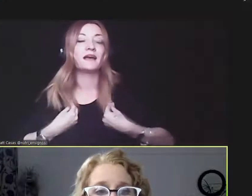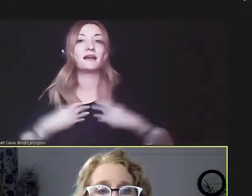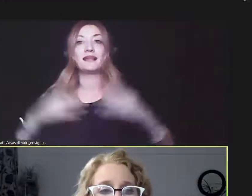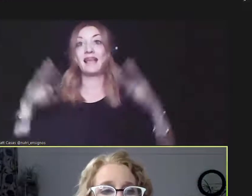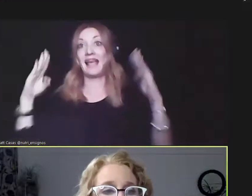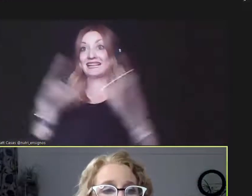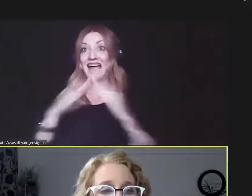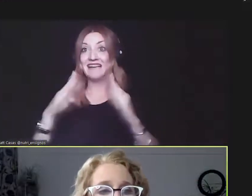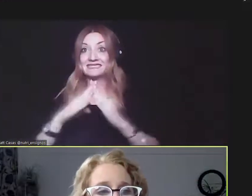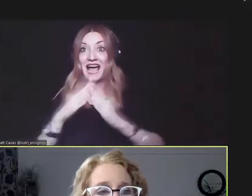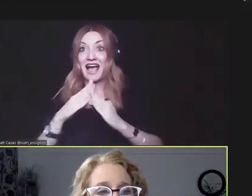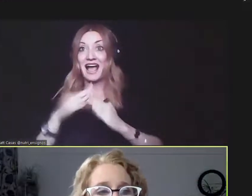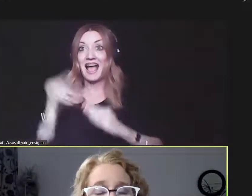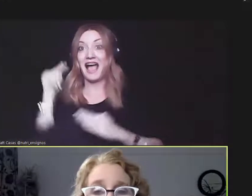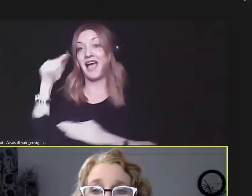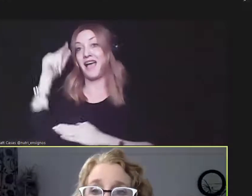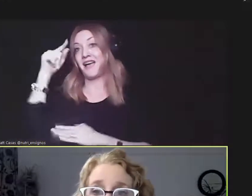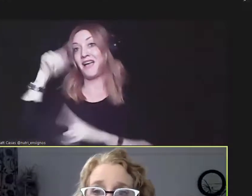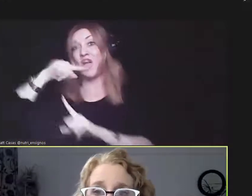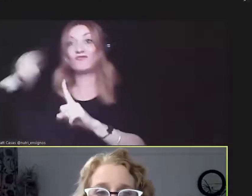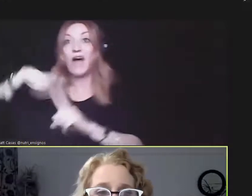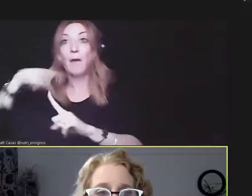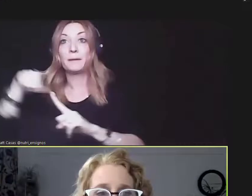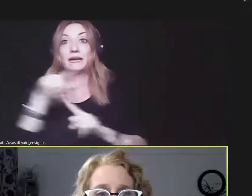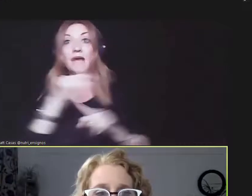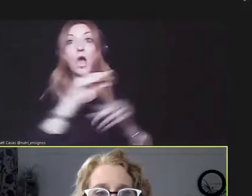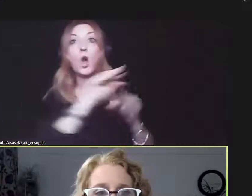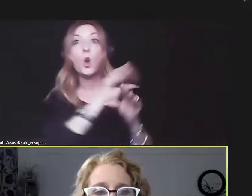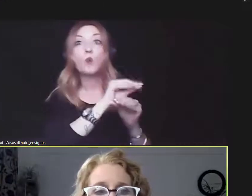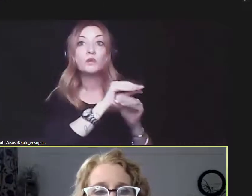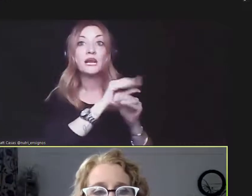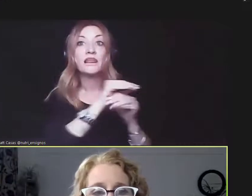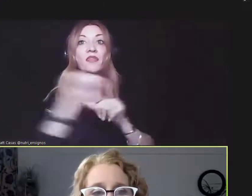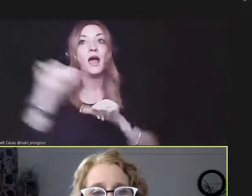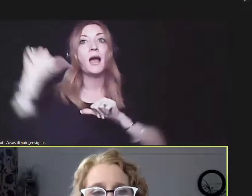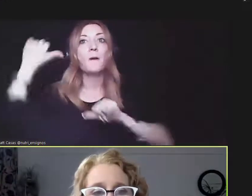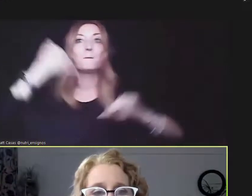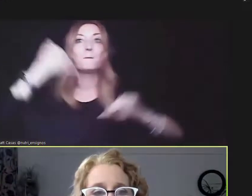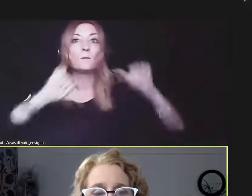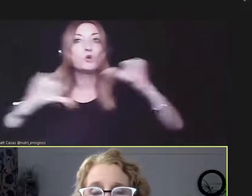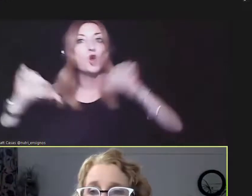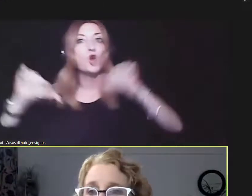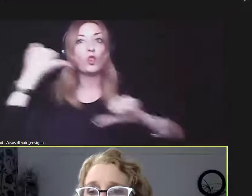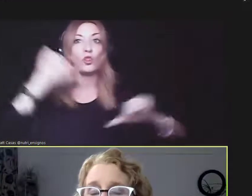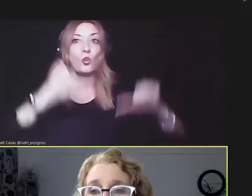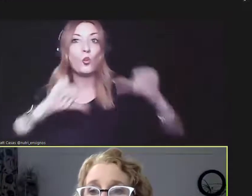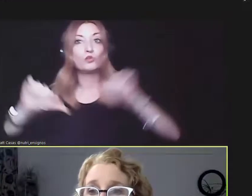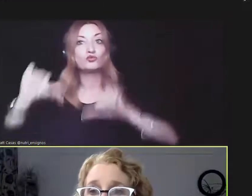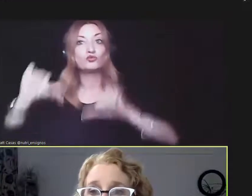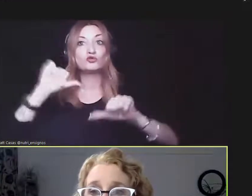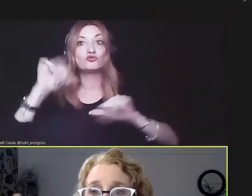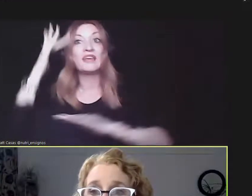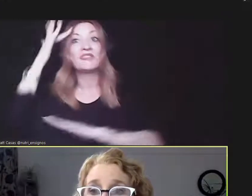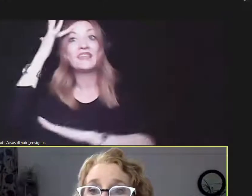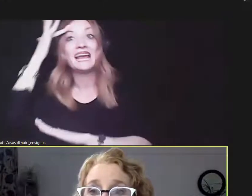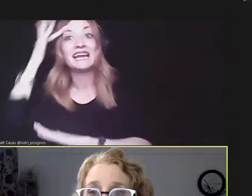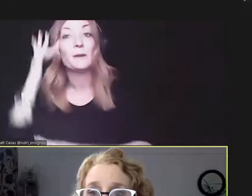week, had higher levels of the